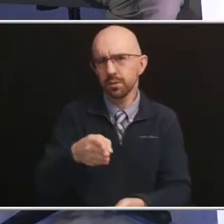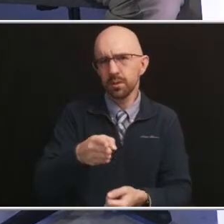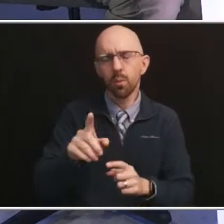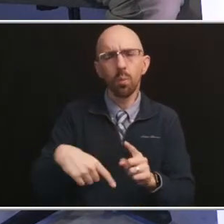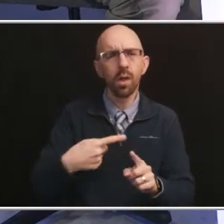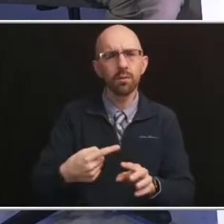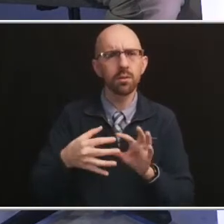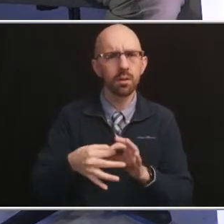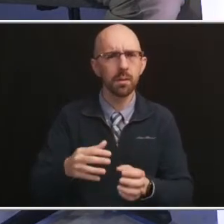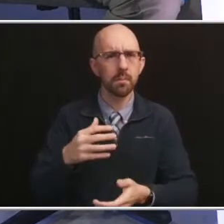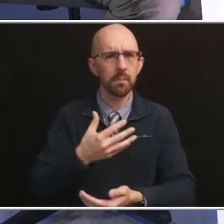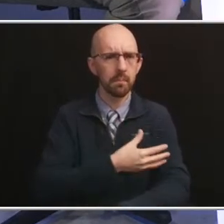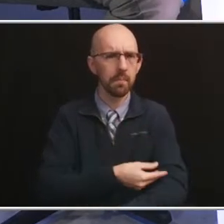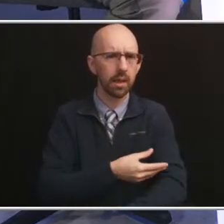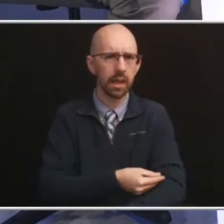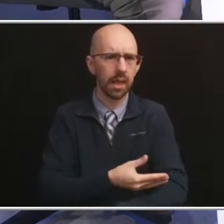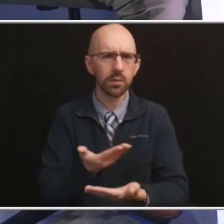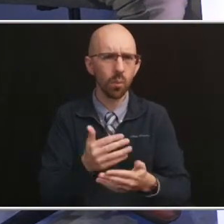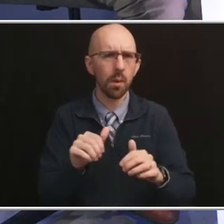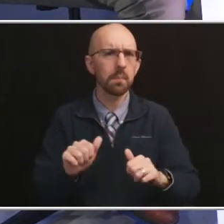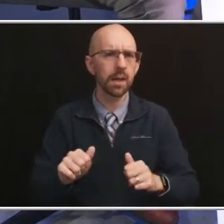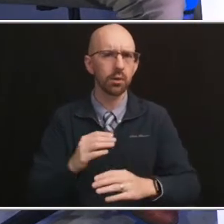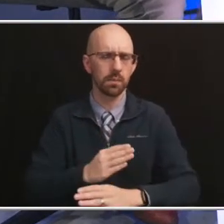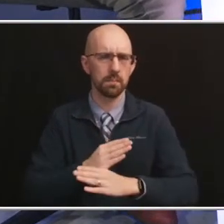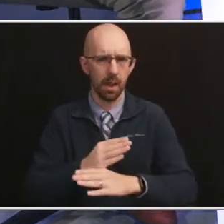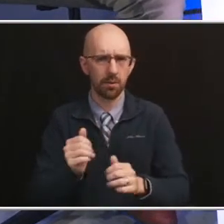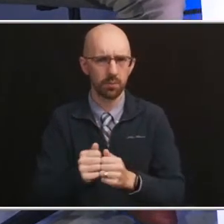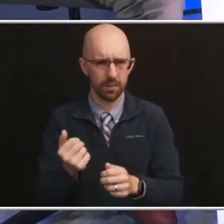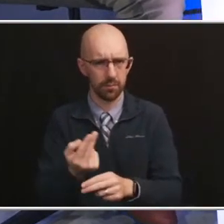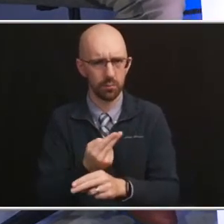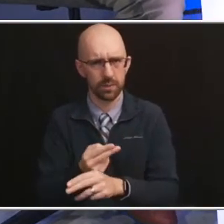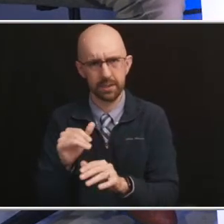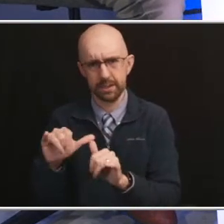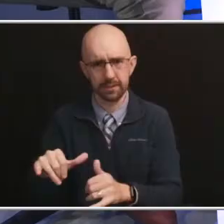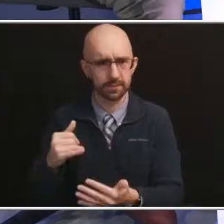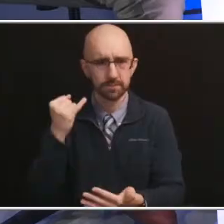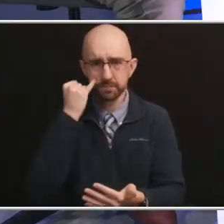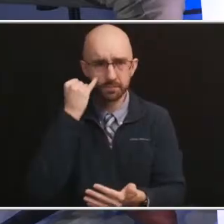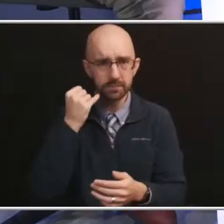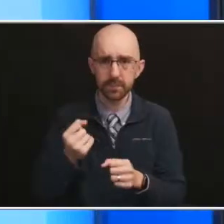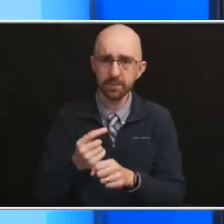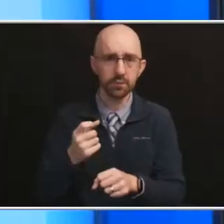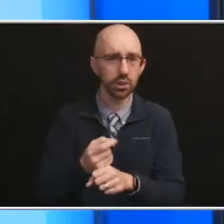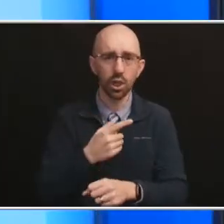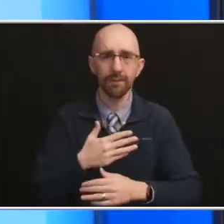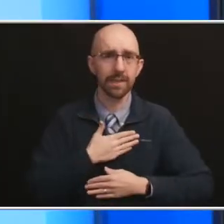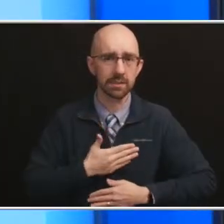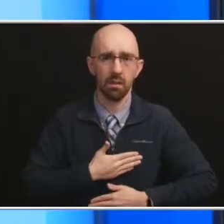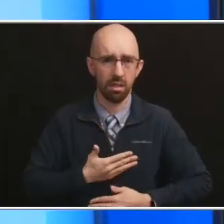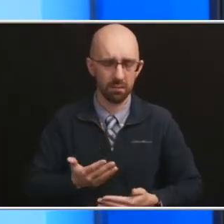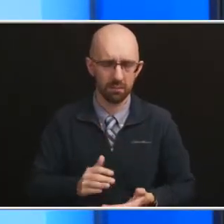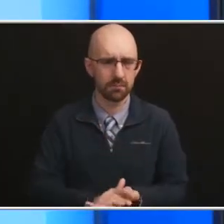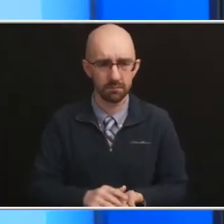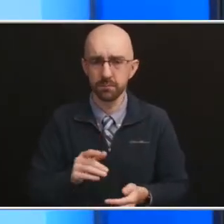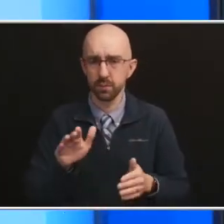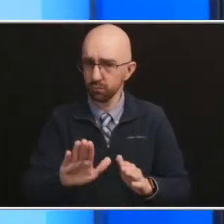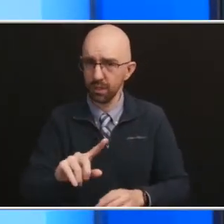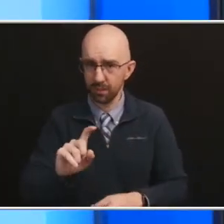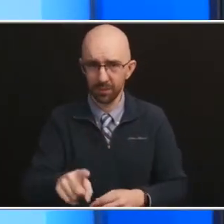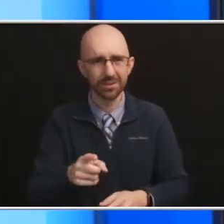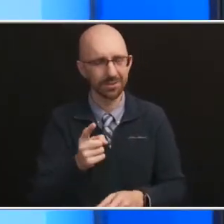are the potential barriers to implementing this in, say, a yearly physical? Yeah, that was a great question. It's the right question to ask. I